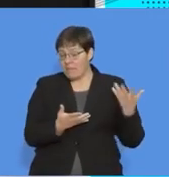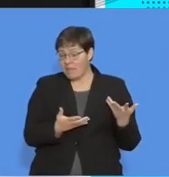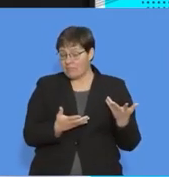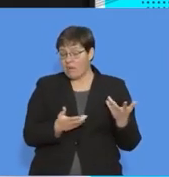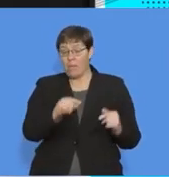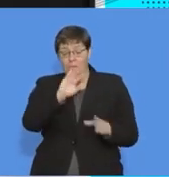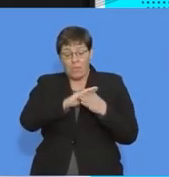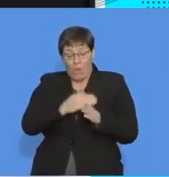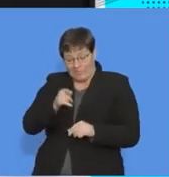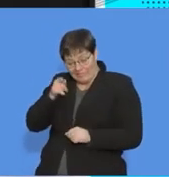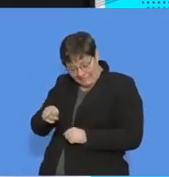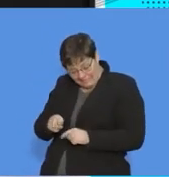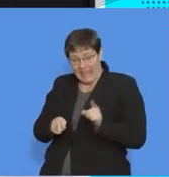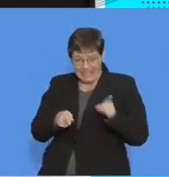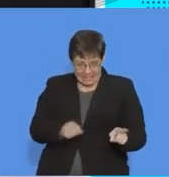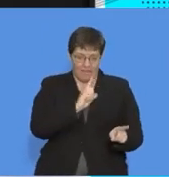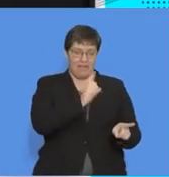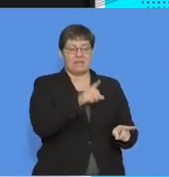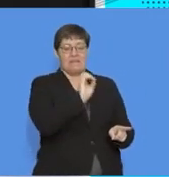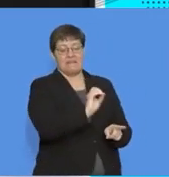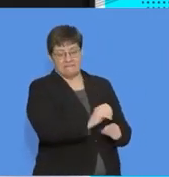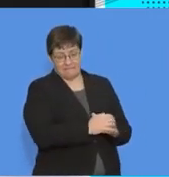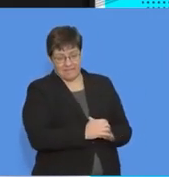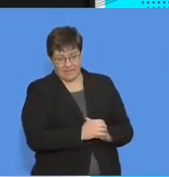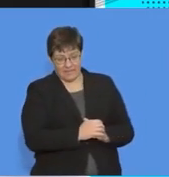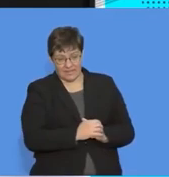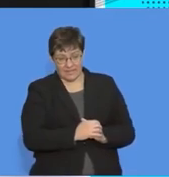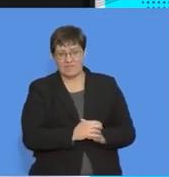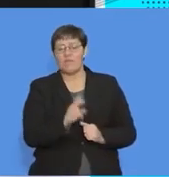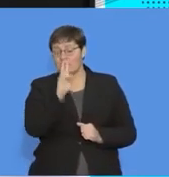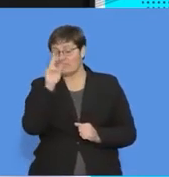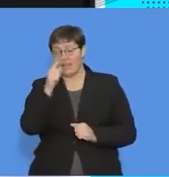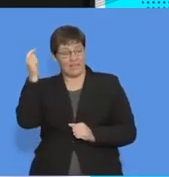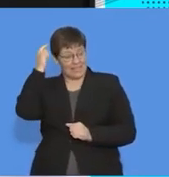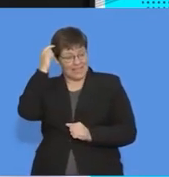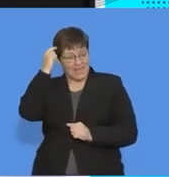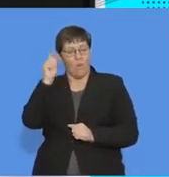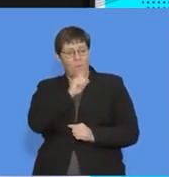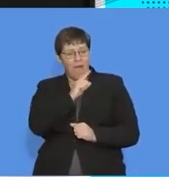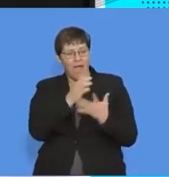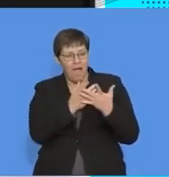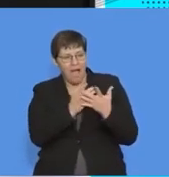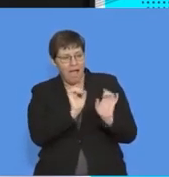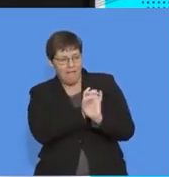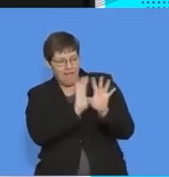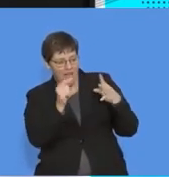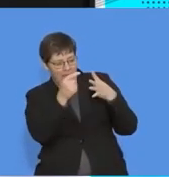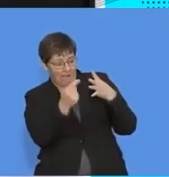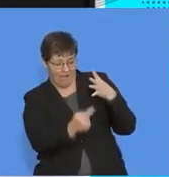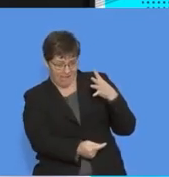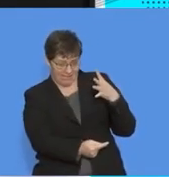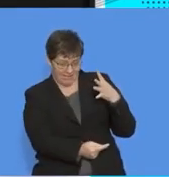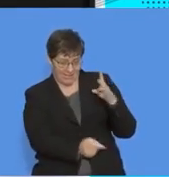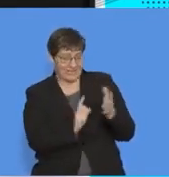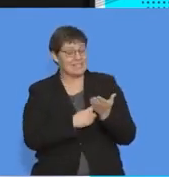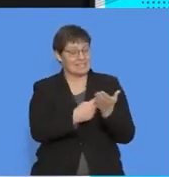So that's something I want you to think about as we are going to this question, because there's where we're going to be talking about that. And I